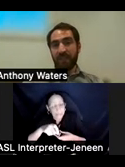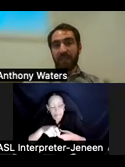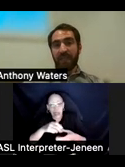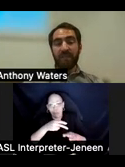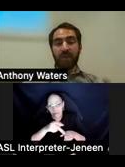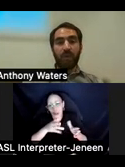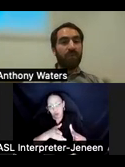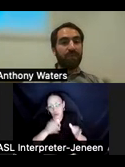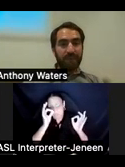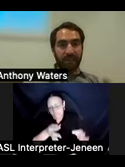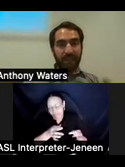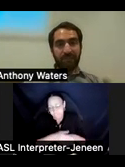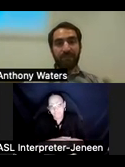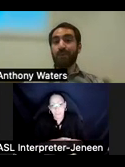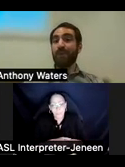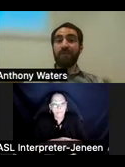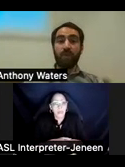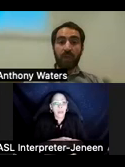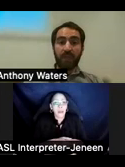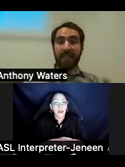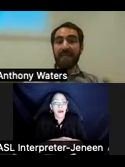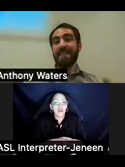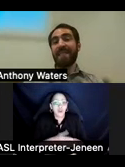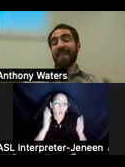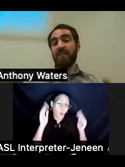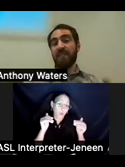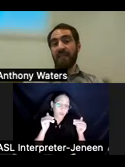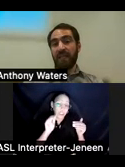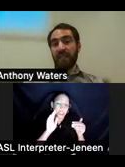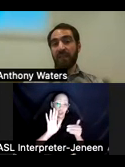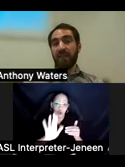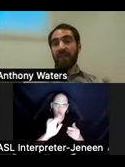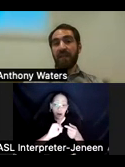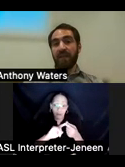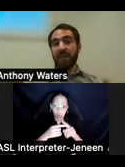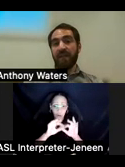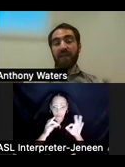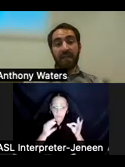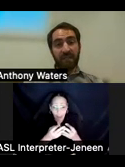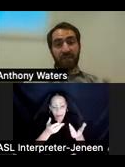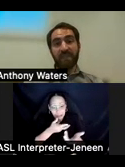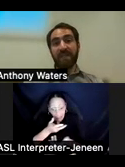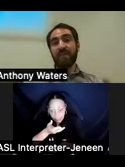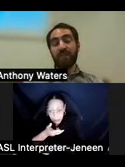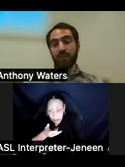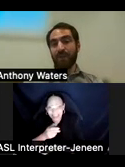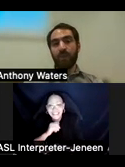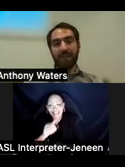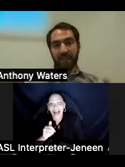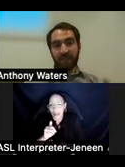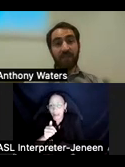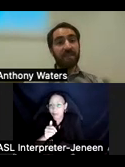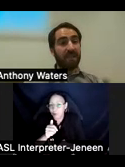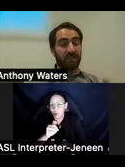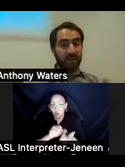determination. And so hopefully, if your loved one is engaging in non-suicidal self-injury, or what